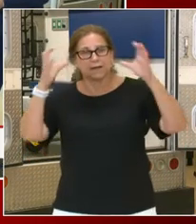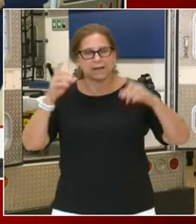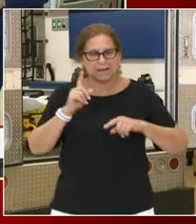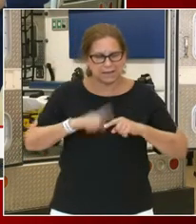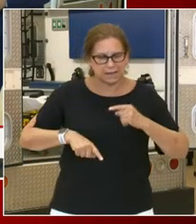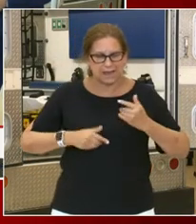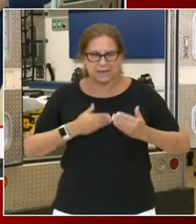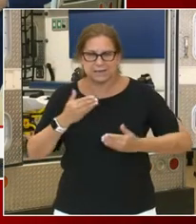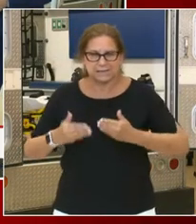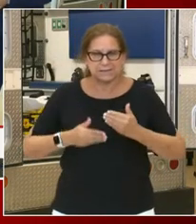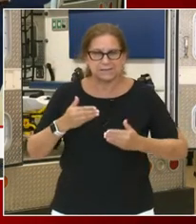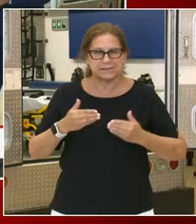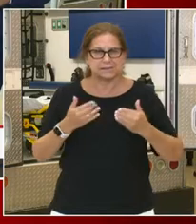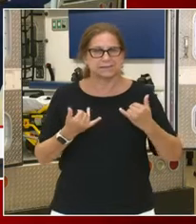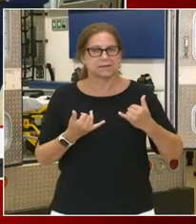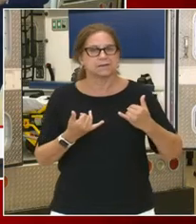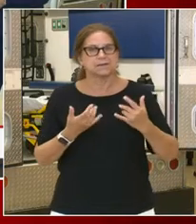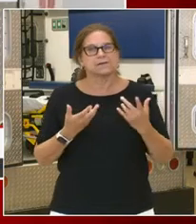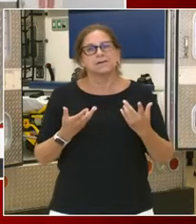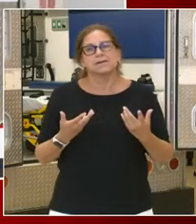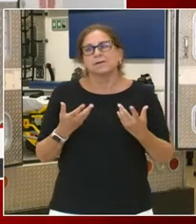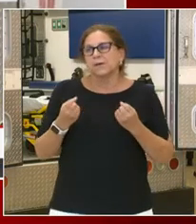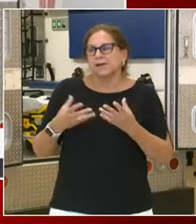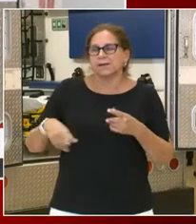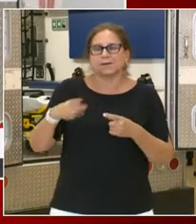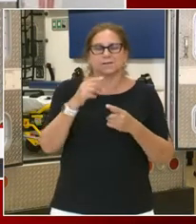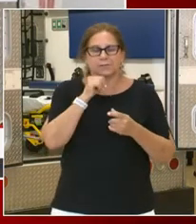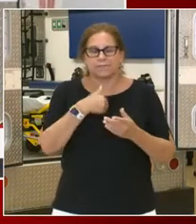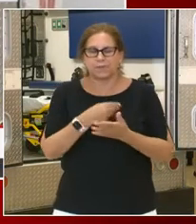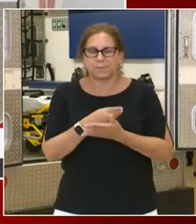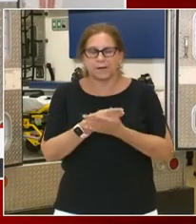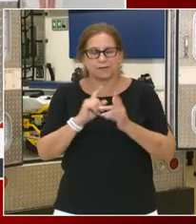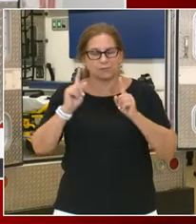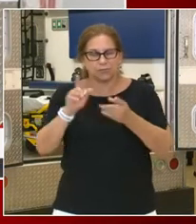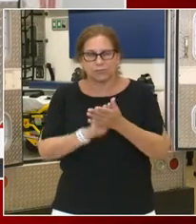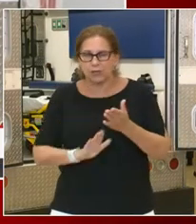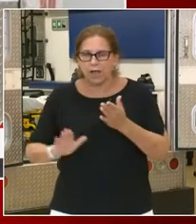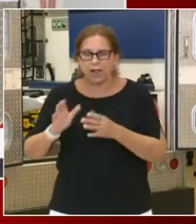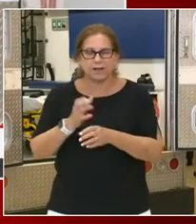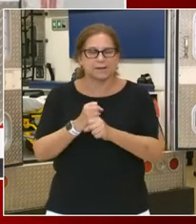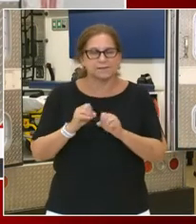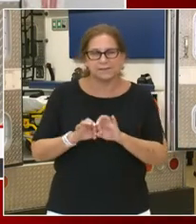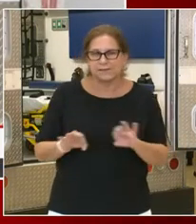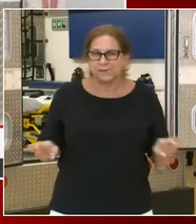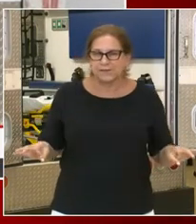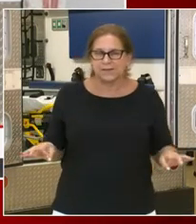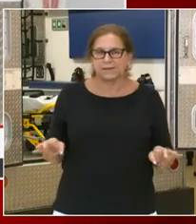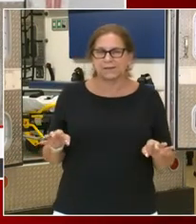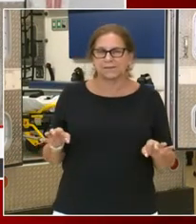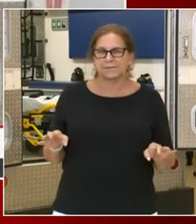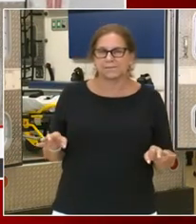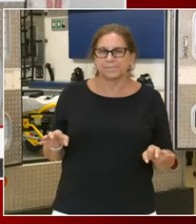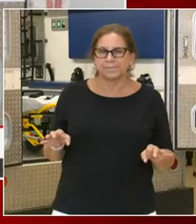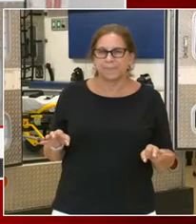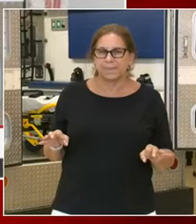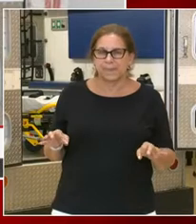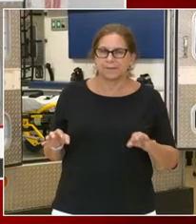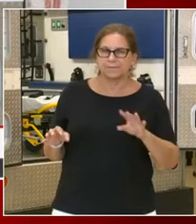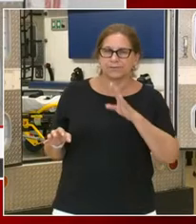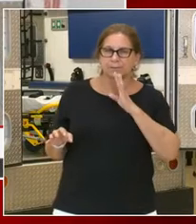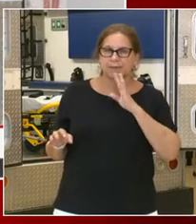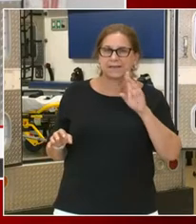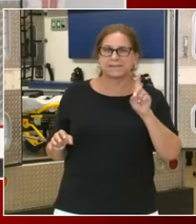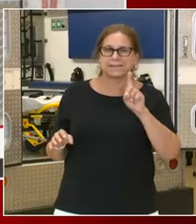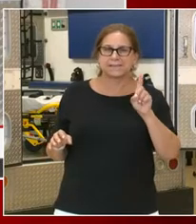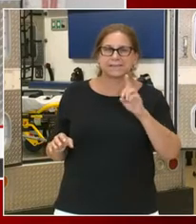residents from attending college and getting a degree that would advance their careers. And so, Deputy Mayor, kind of want to talk to you about the DC Futures Program and